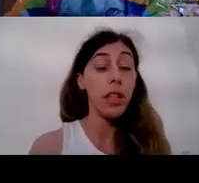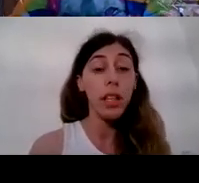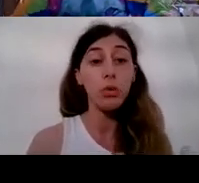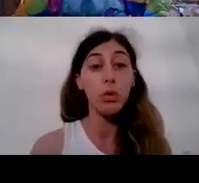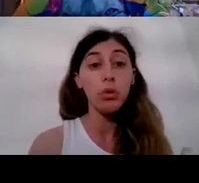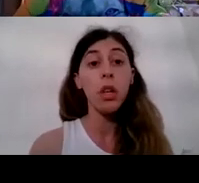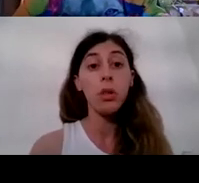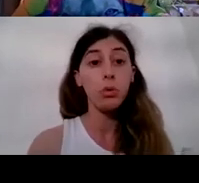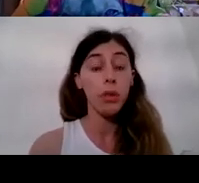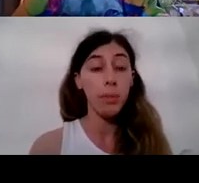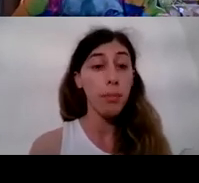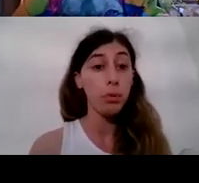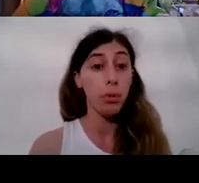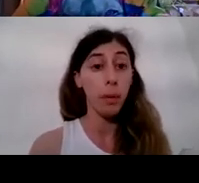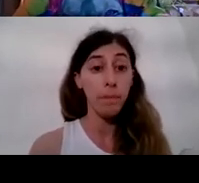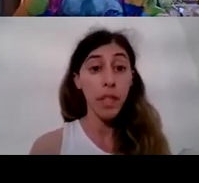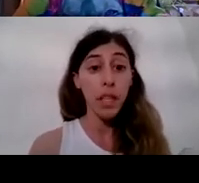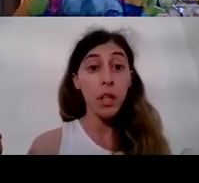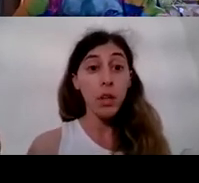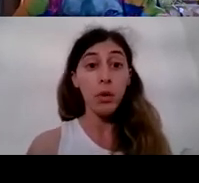Do they need psychiatric